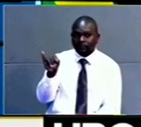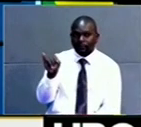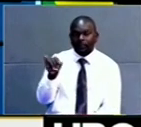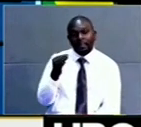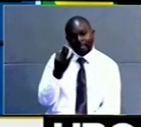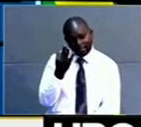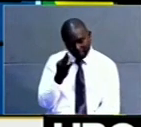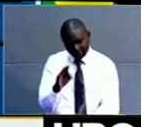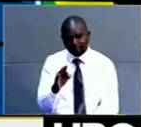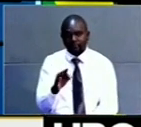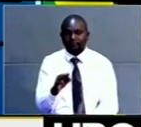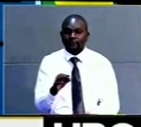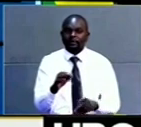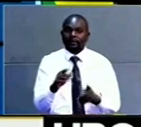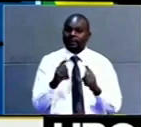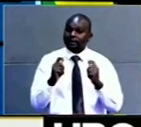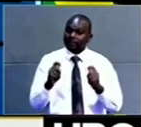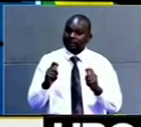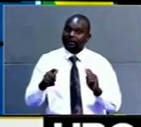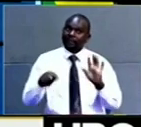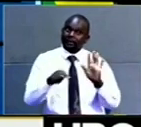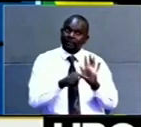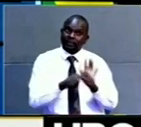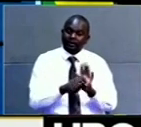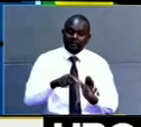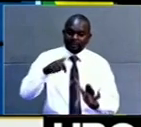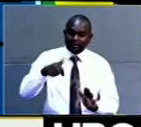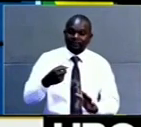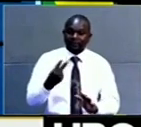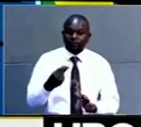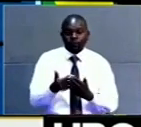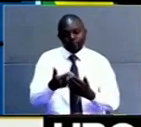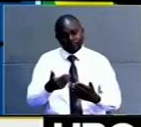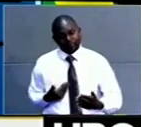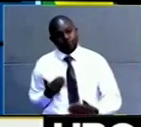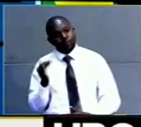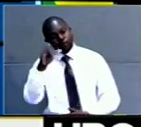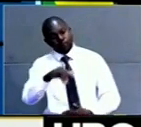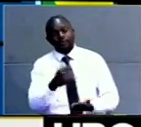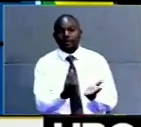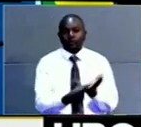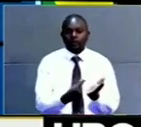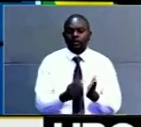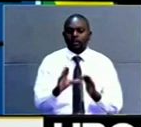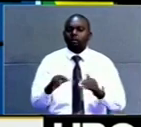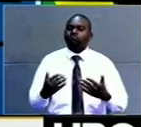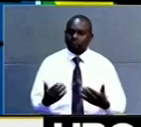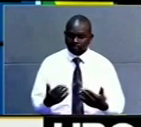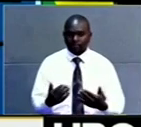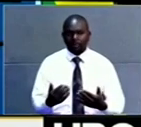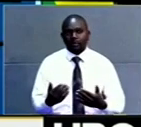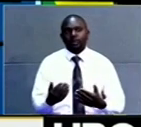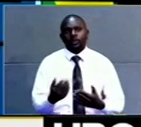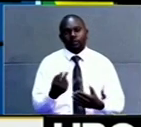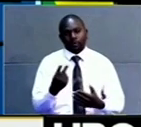provided they tested negative 72 hours before arrival in Uganda, and provided the tour